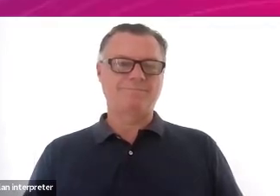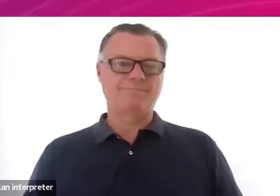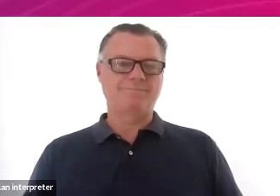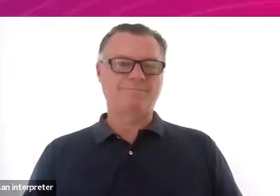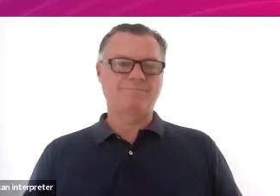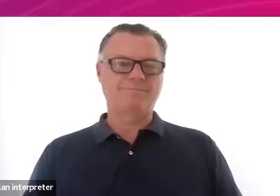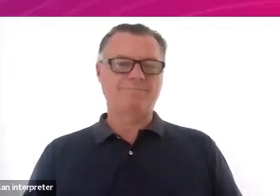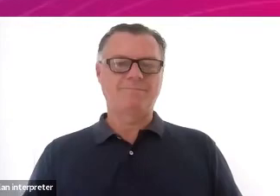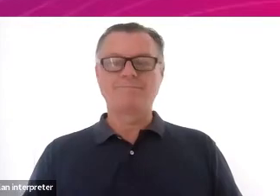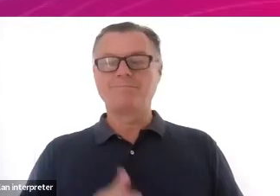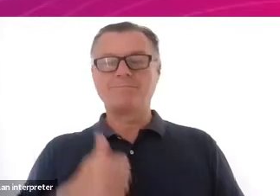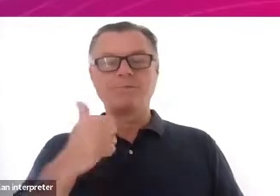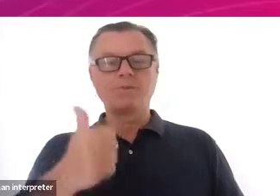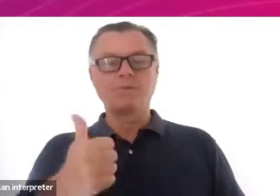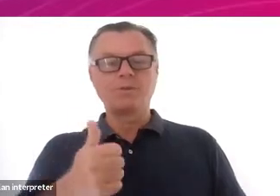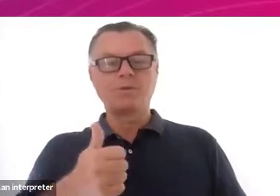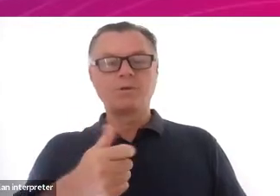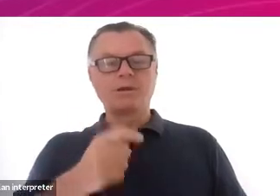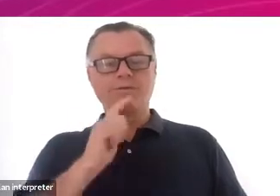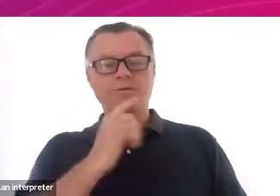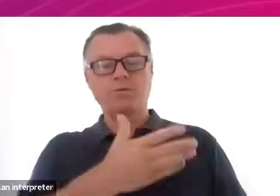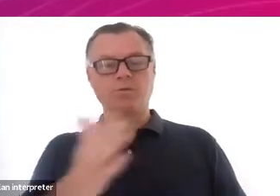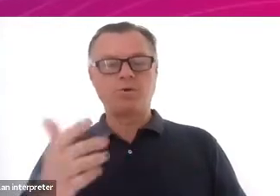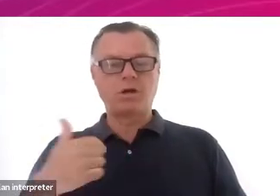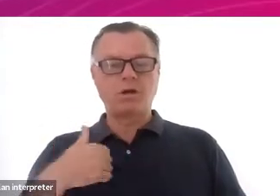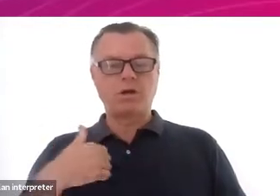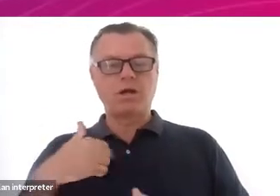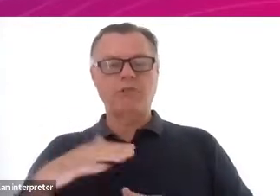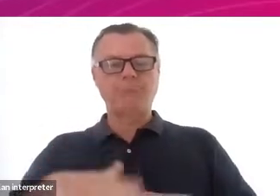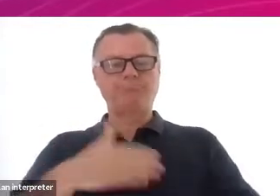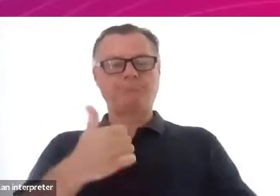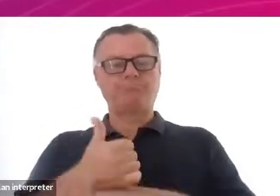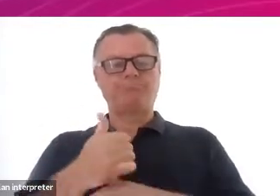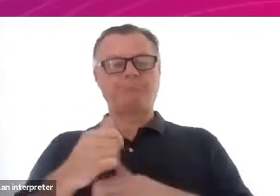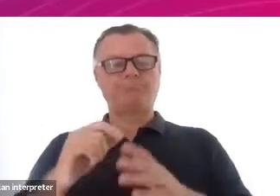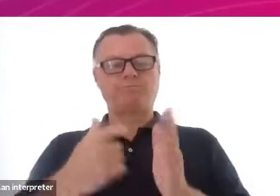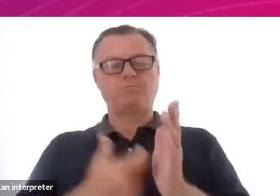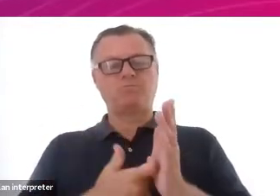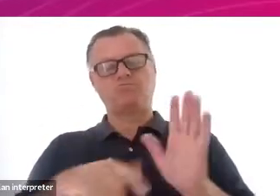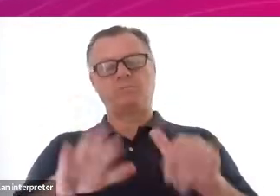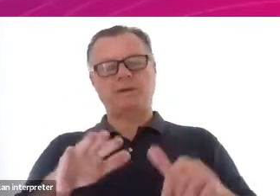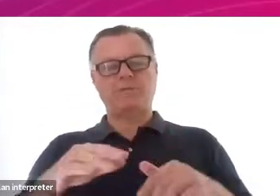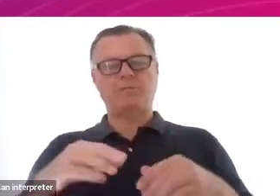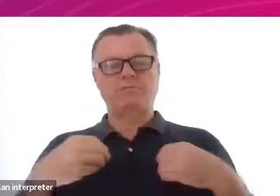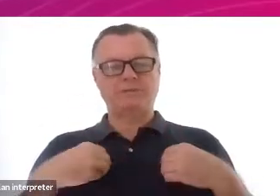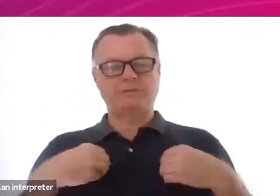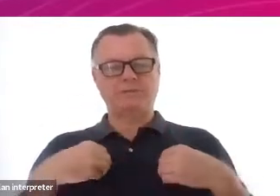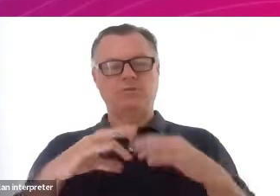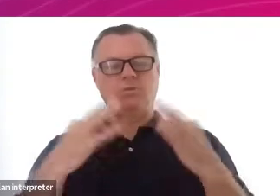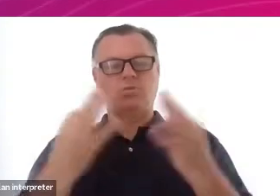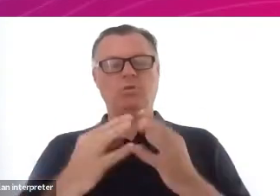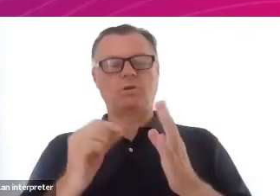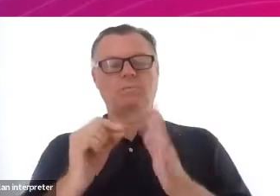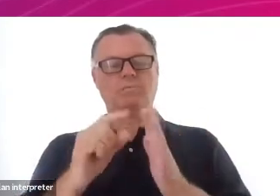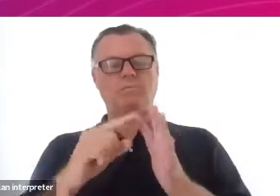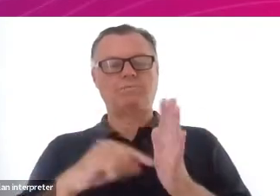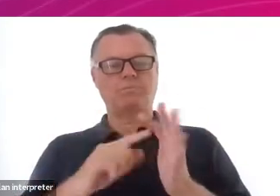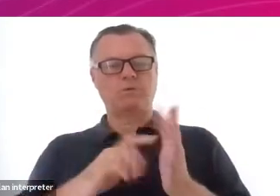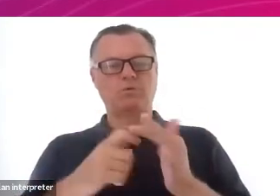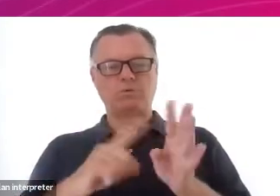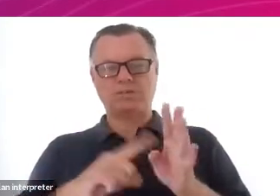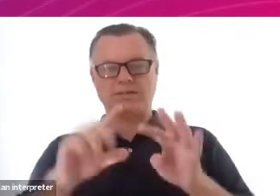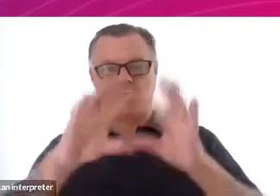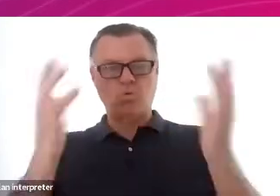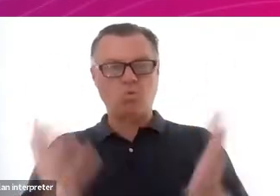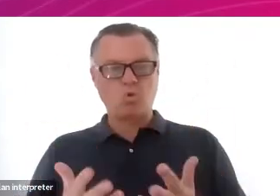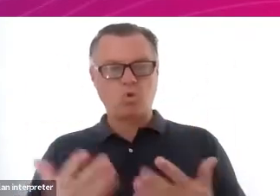Well, good afternoon, everyone. I'm Pete Horsley, founder of Remarkable, and it gives me great pleasure to welcome you, and so good to see where you're all dialing in